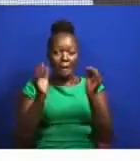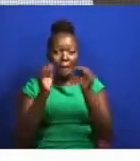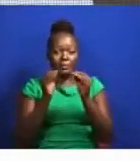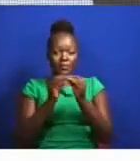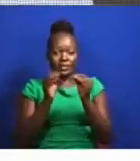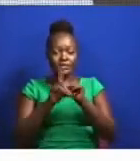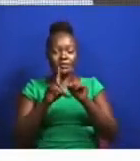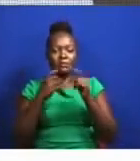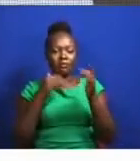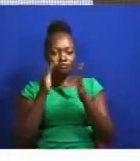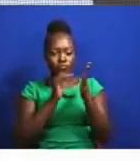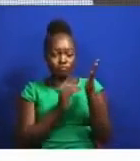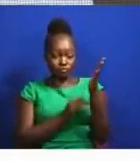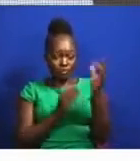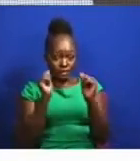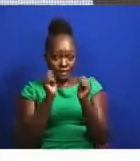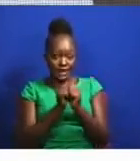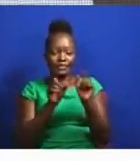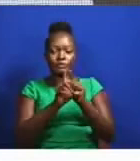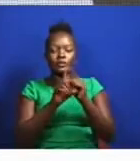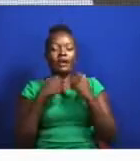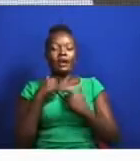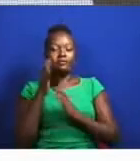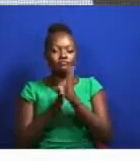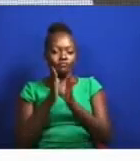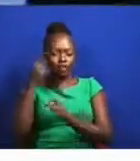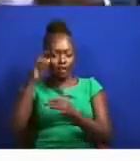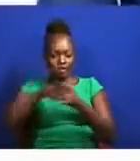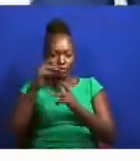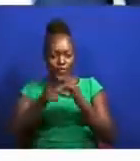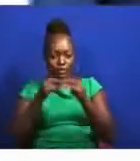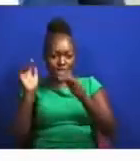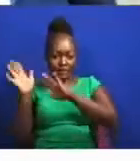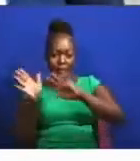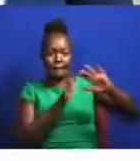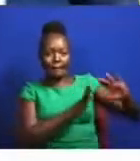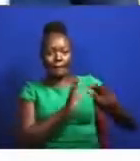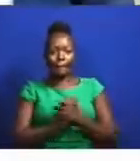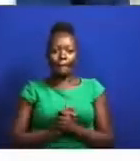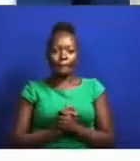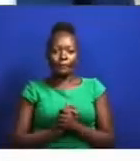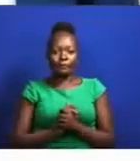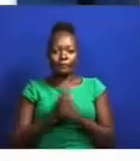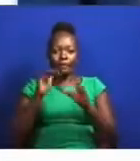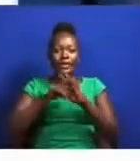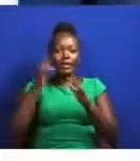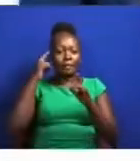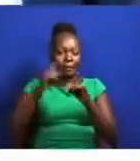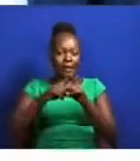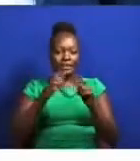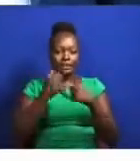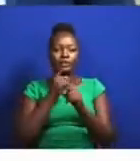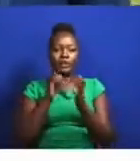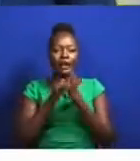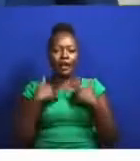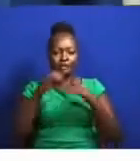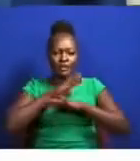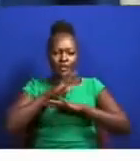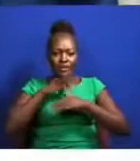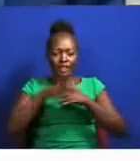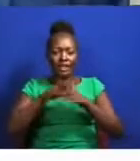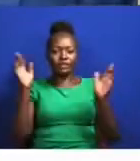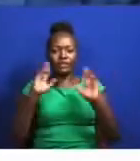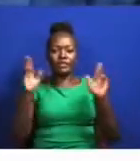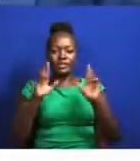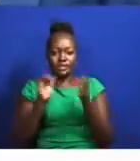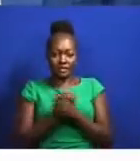10-point agreement to aid in the streamlining of the election process. In a bid to ensure adequate election